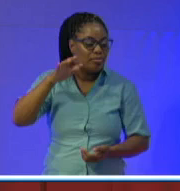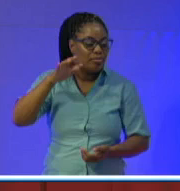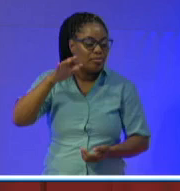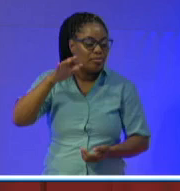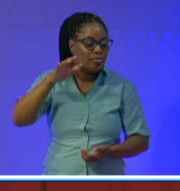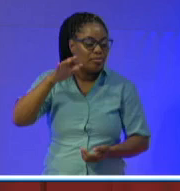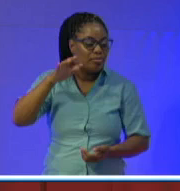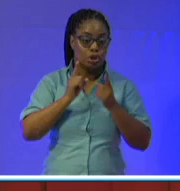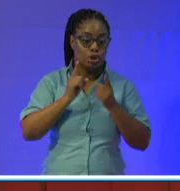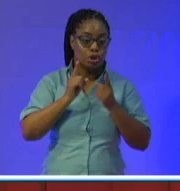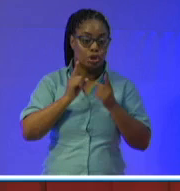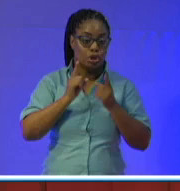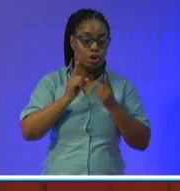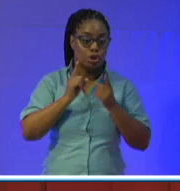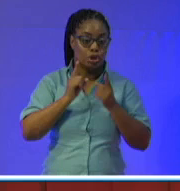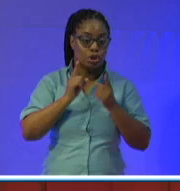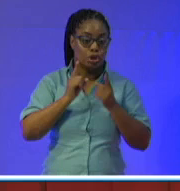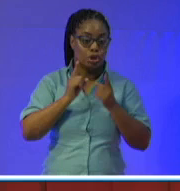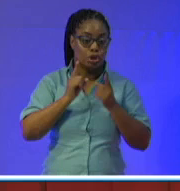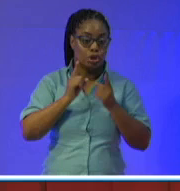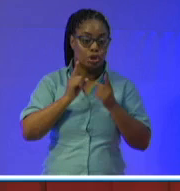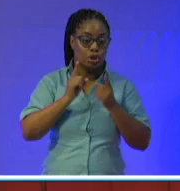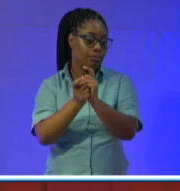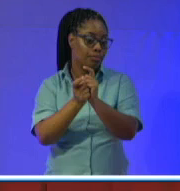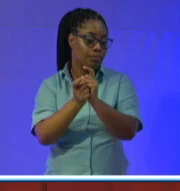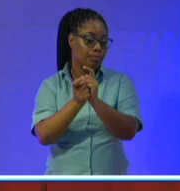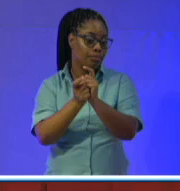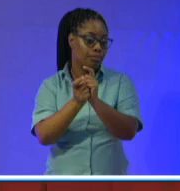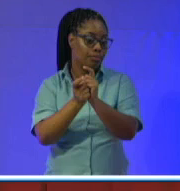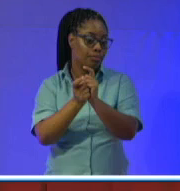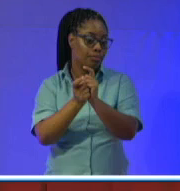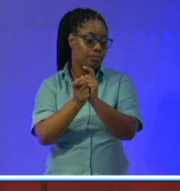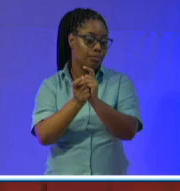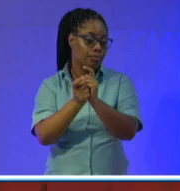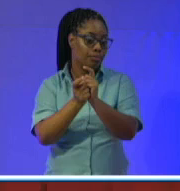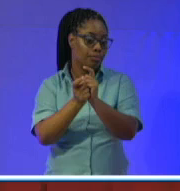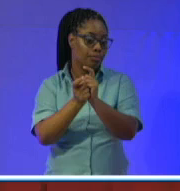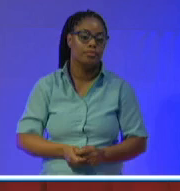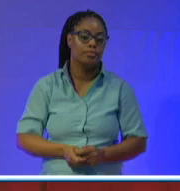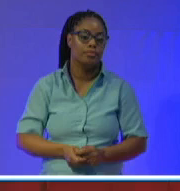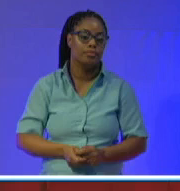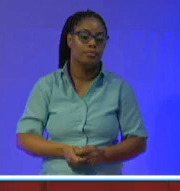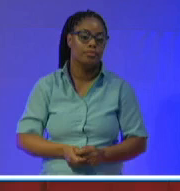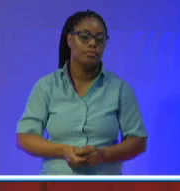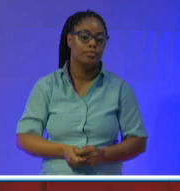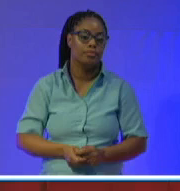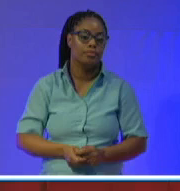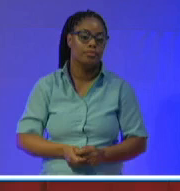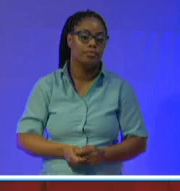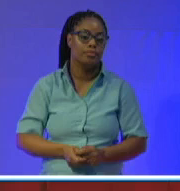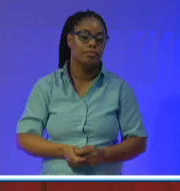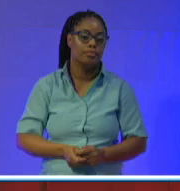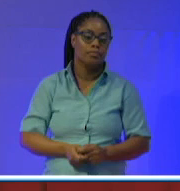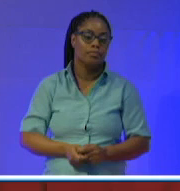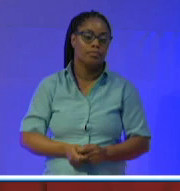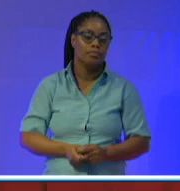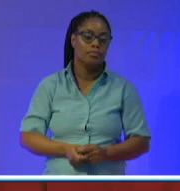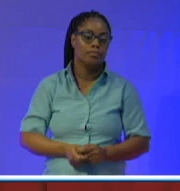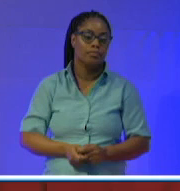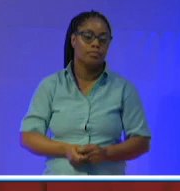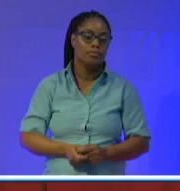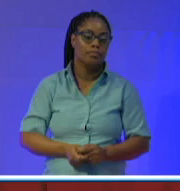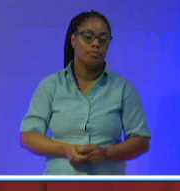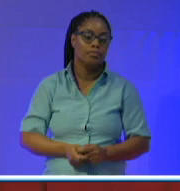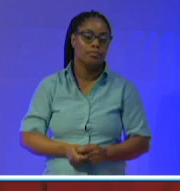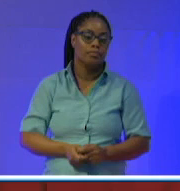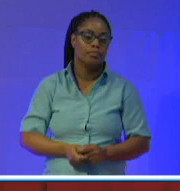noted it was very transmissible, but the symptoms were much milder. and she was talking about the natural evolution of